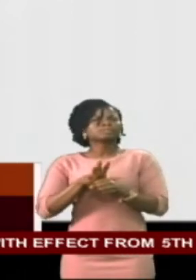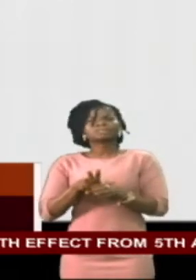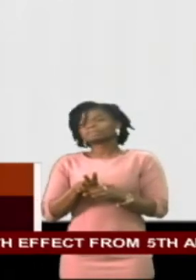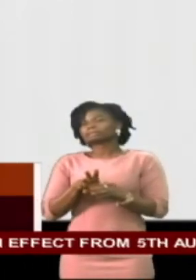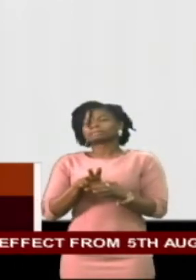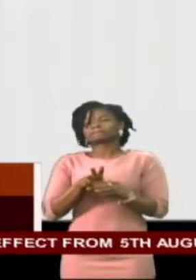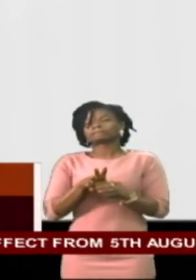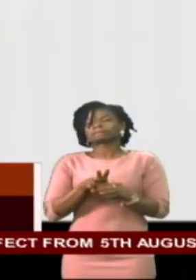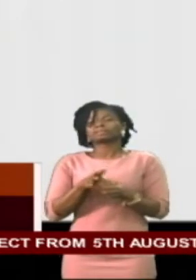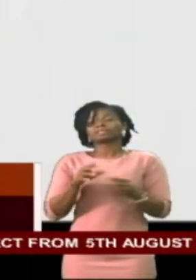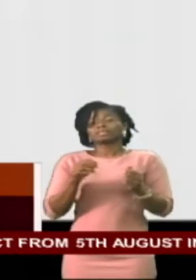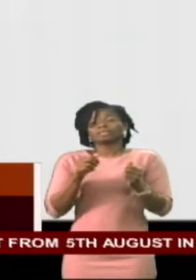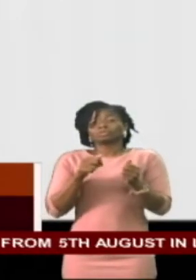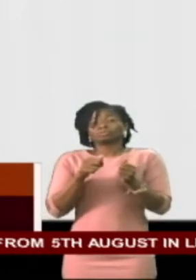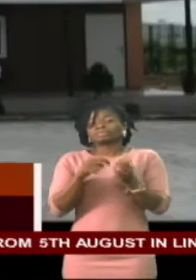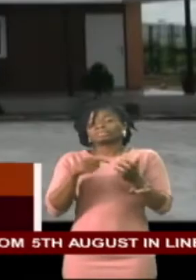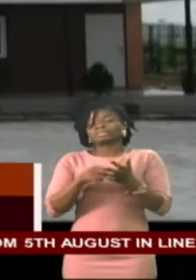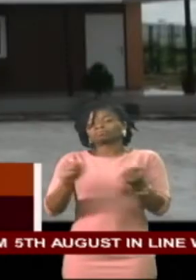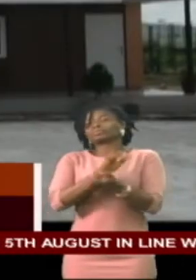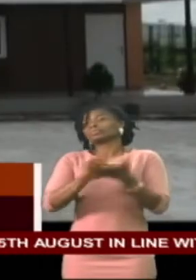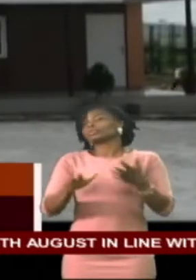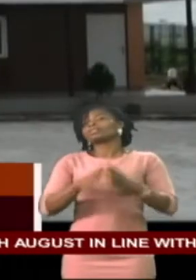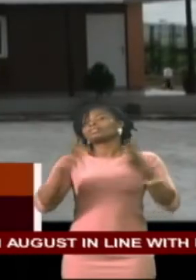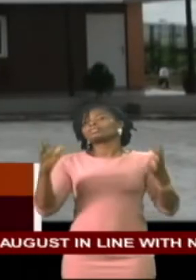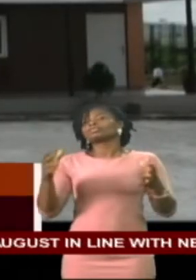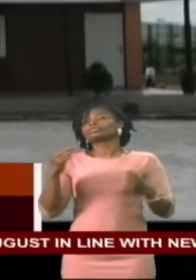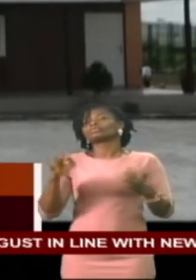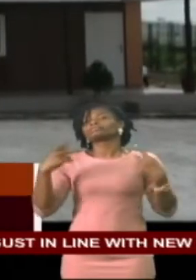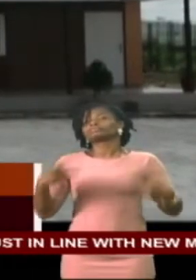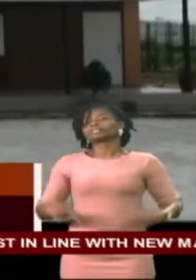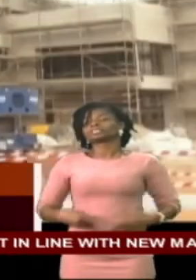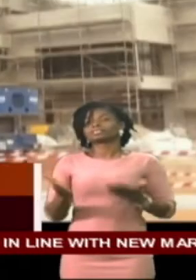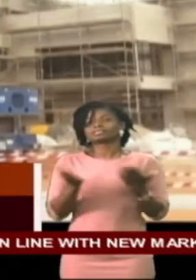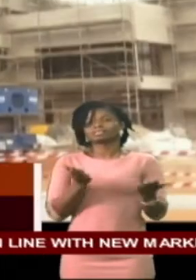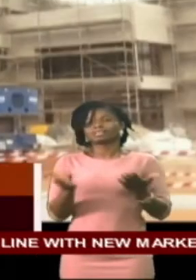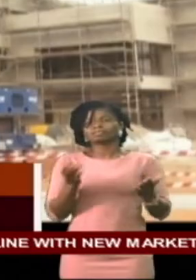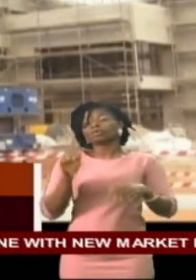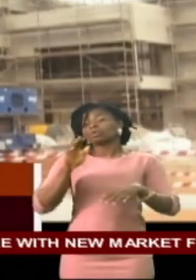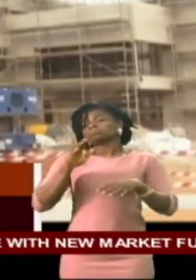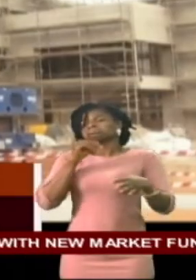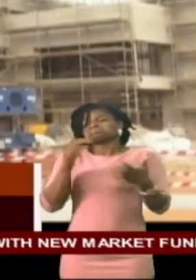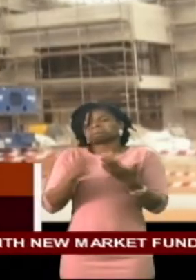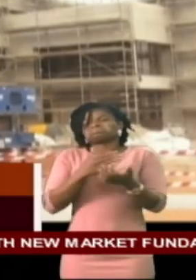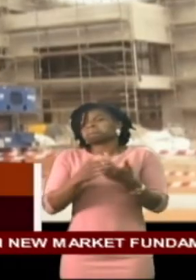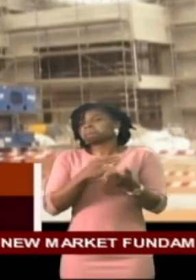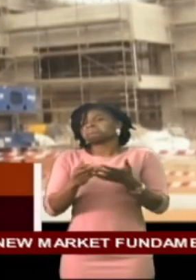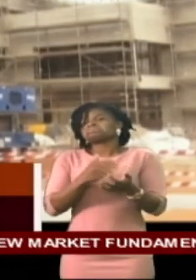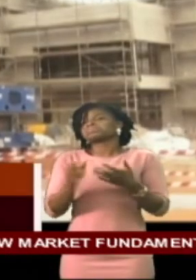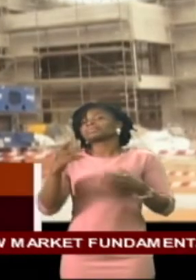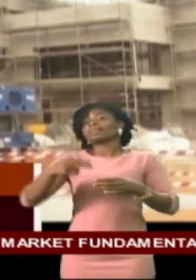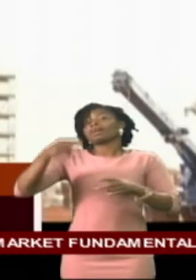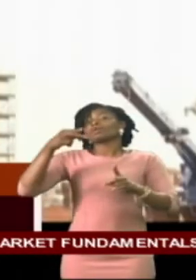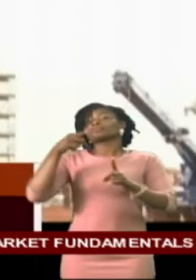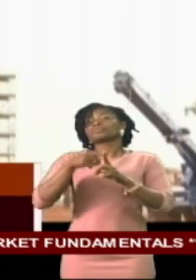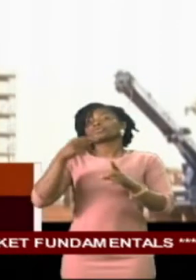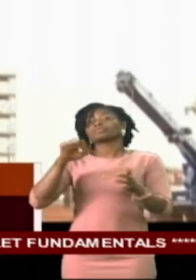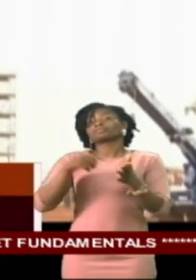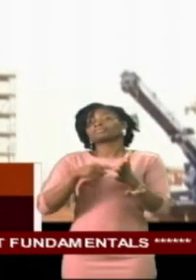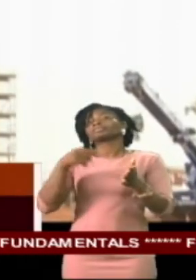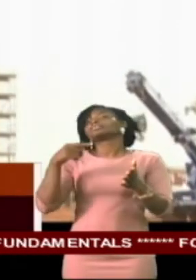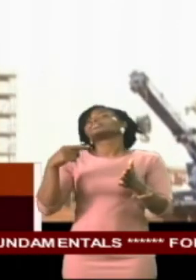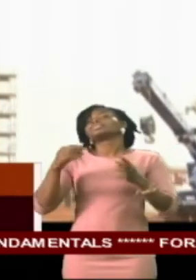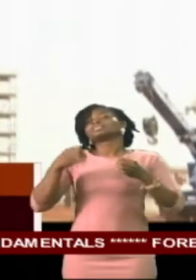its devastating head and disrupted provision of physical services. Regardless, the high point of these efforts is the